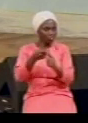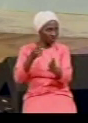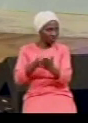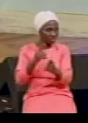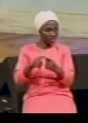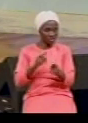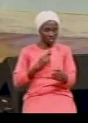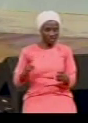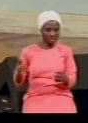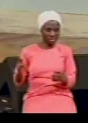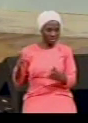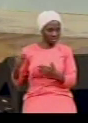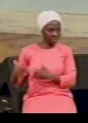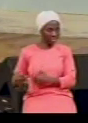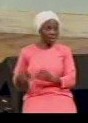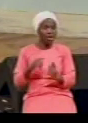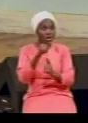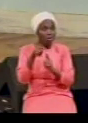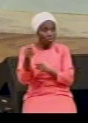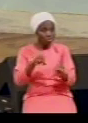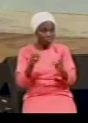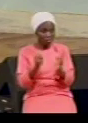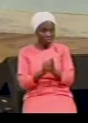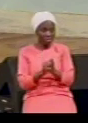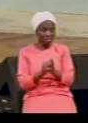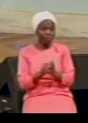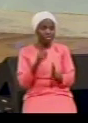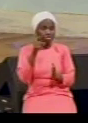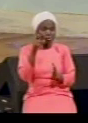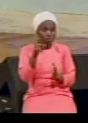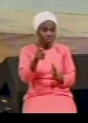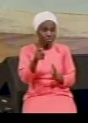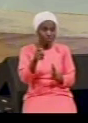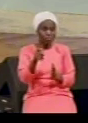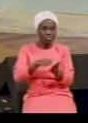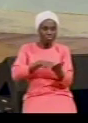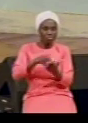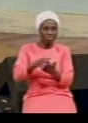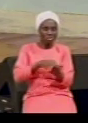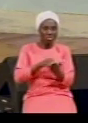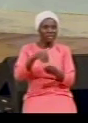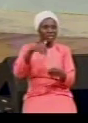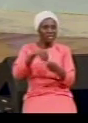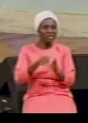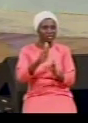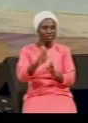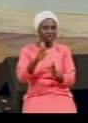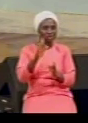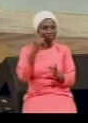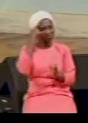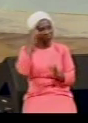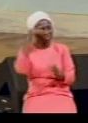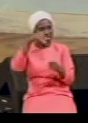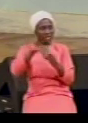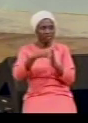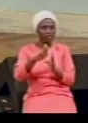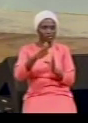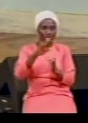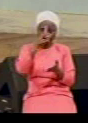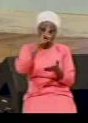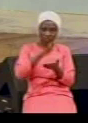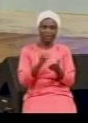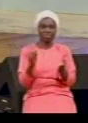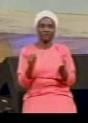hand. When you do that, you're weak in your conviction. Or to the left, that thou